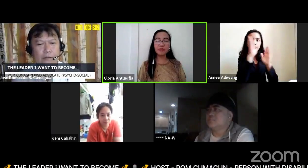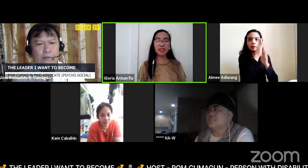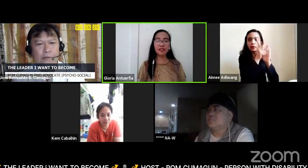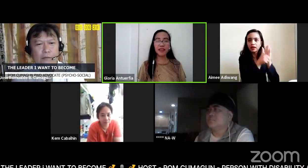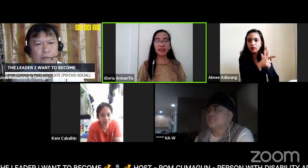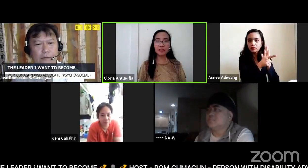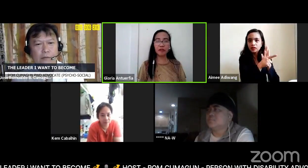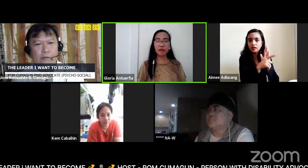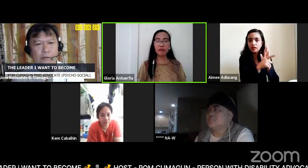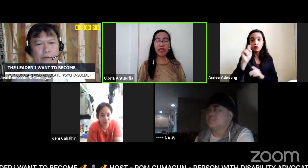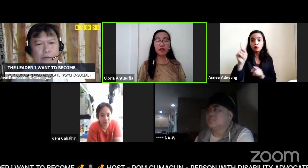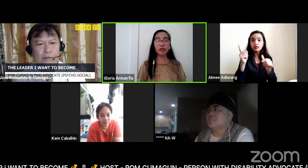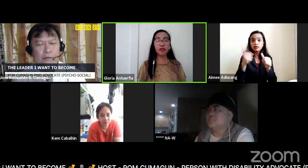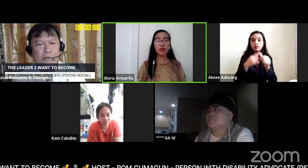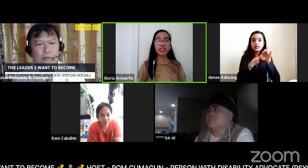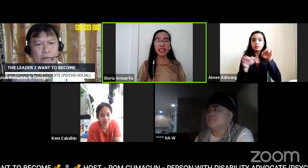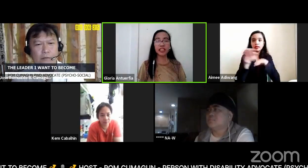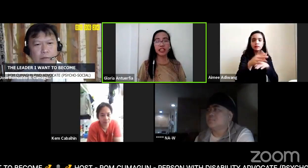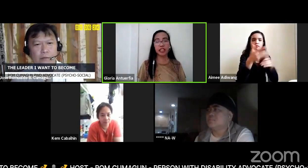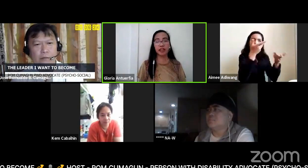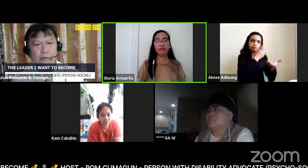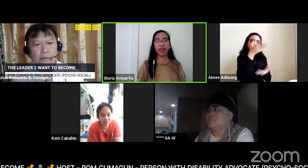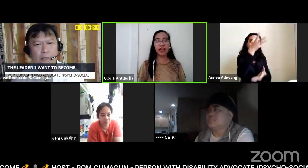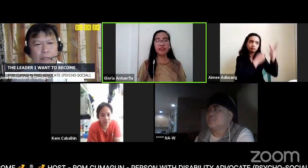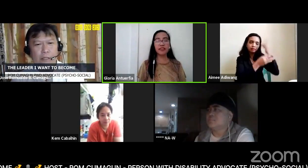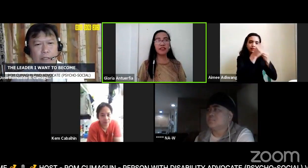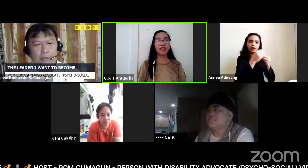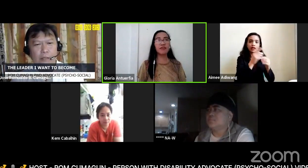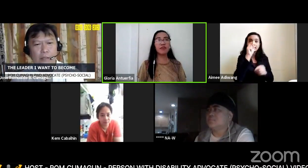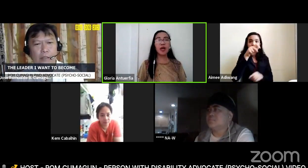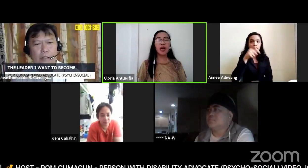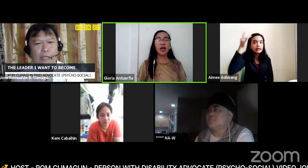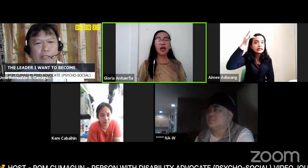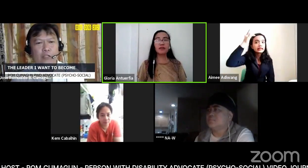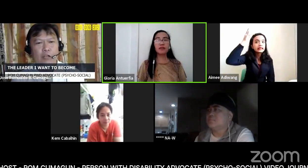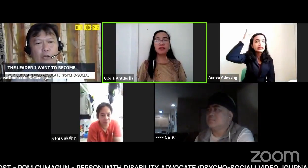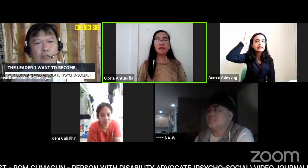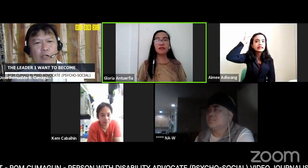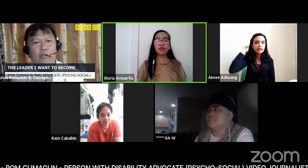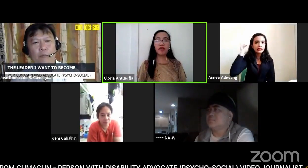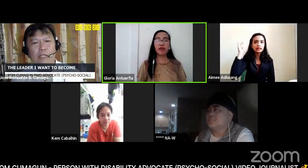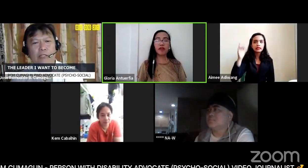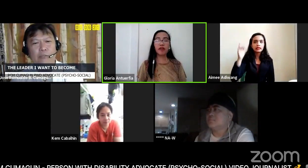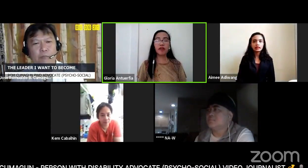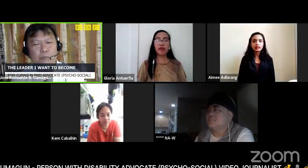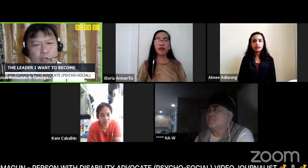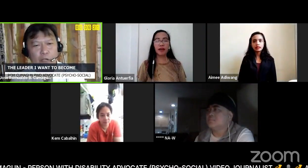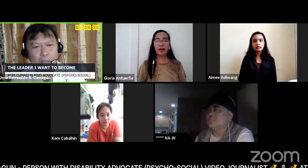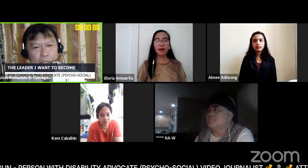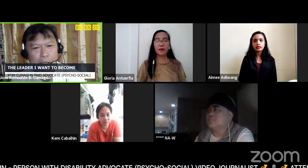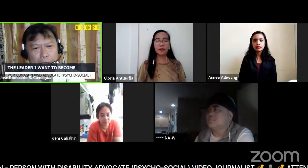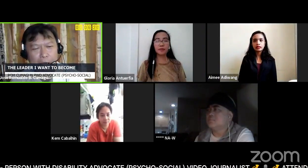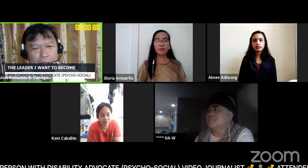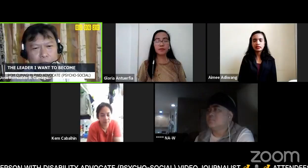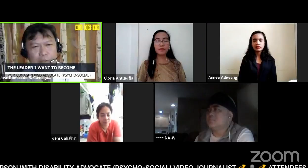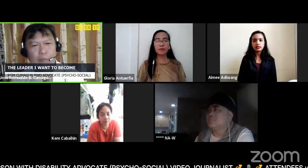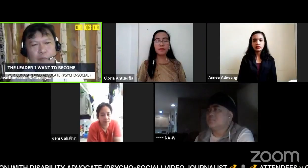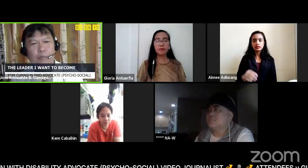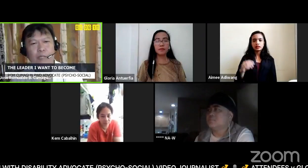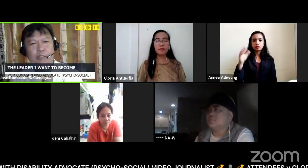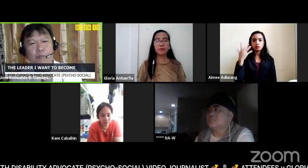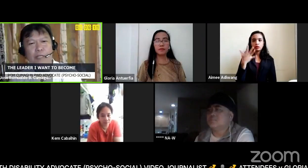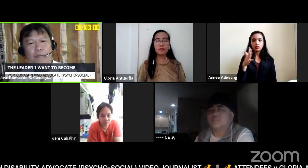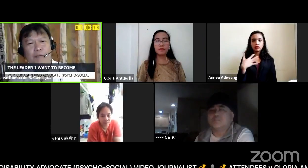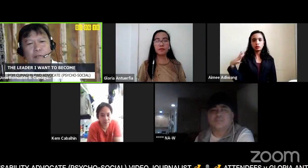The first step is getting to know, and you should be sensitive. Sensitive And then in the sense of, Please, uh, Glo, I